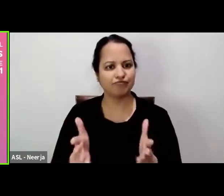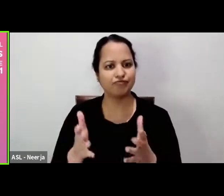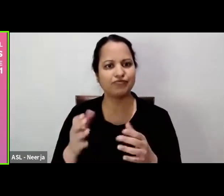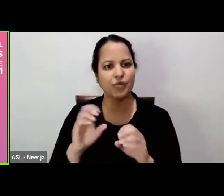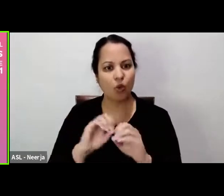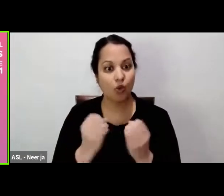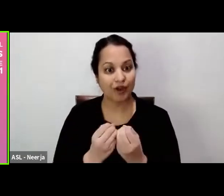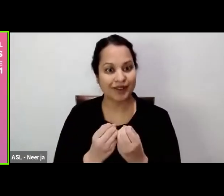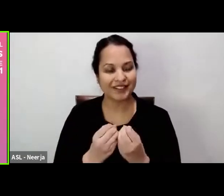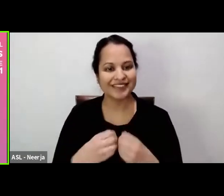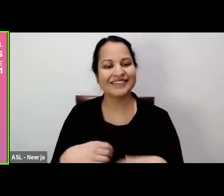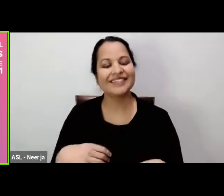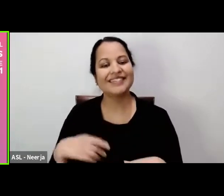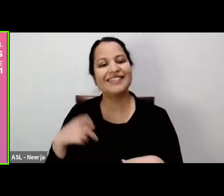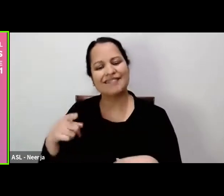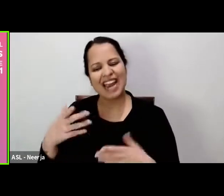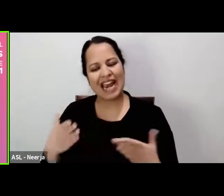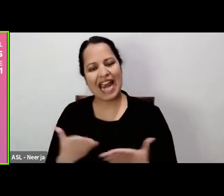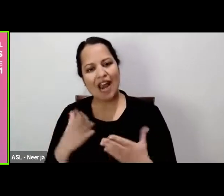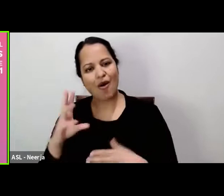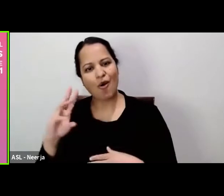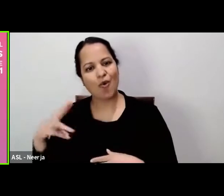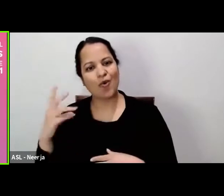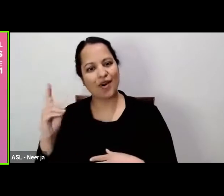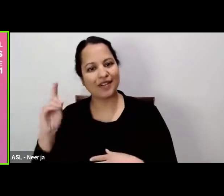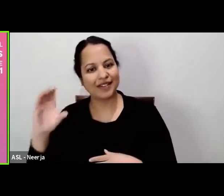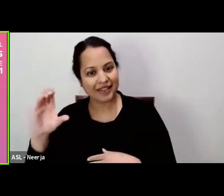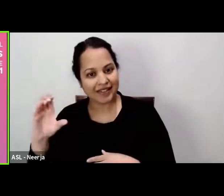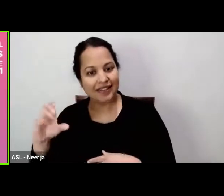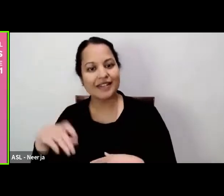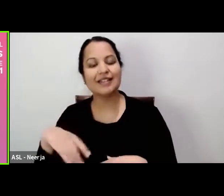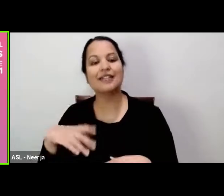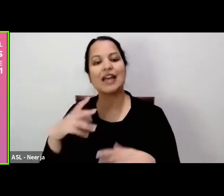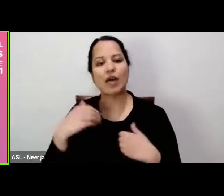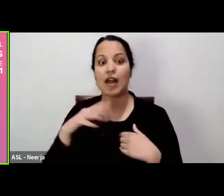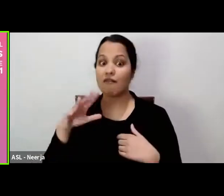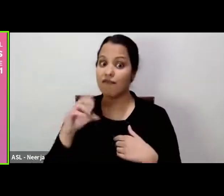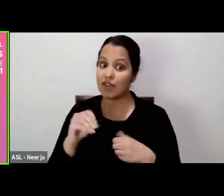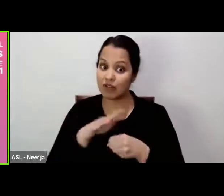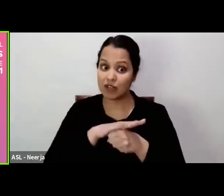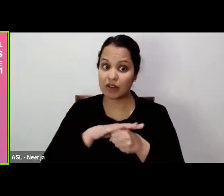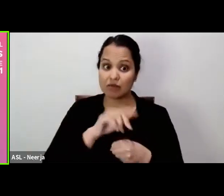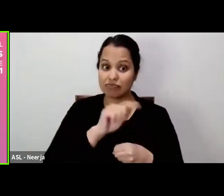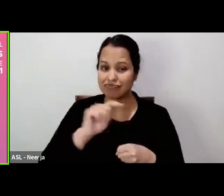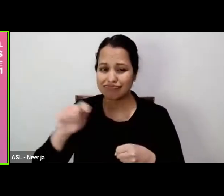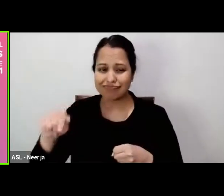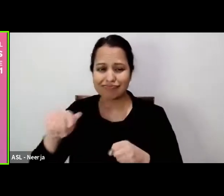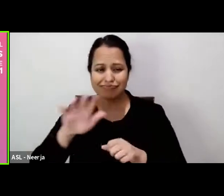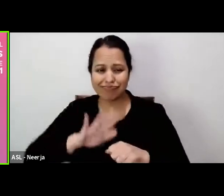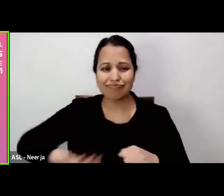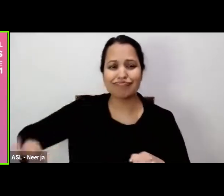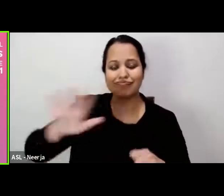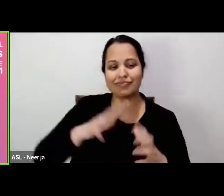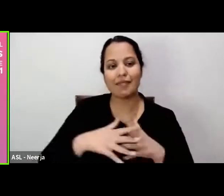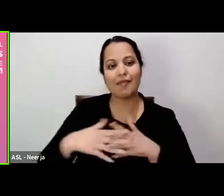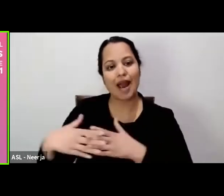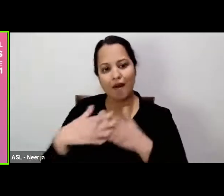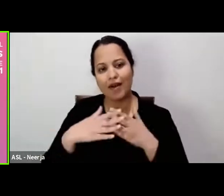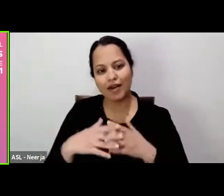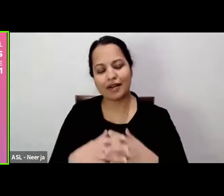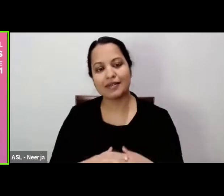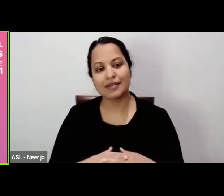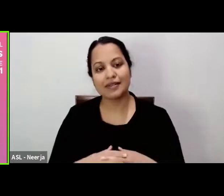Washington, D.C., with over 50 chapters and affiliates across the country. We focus on social